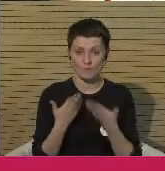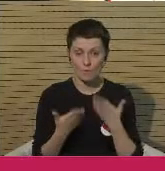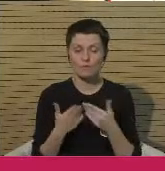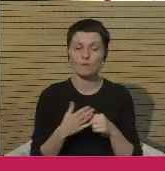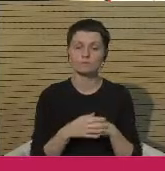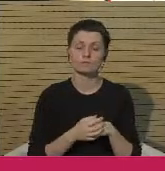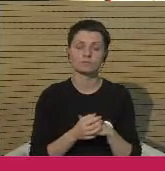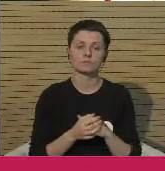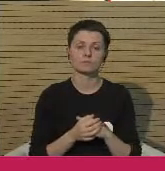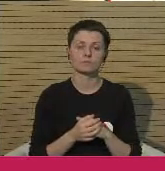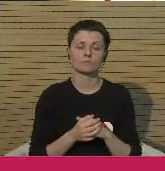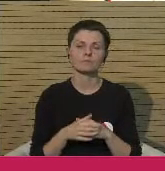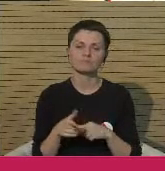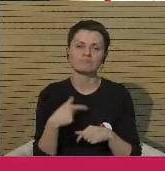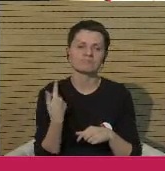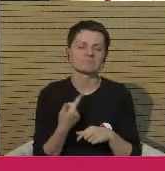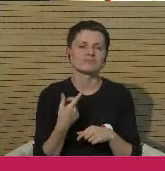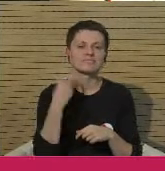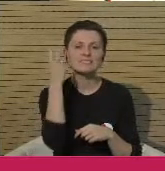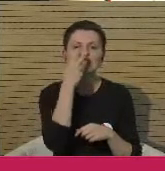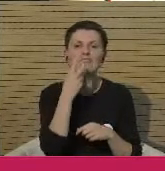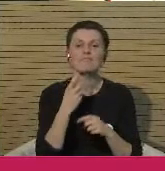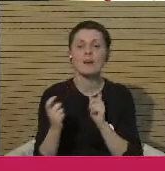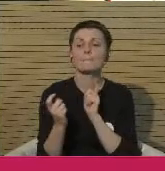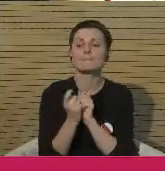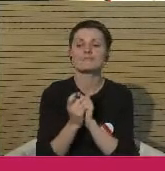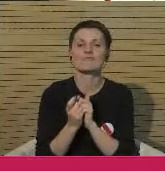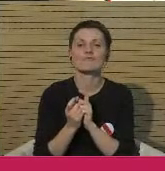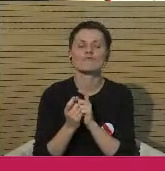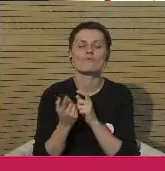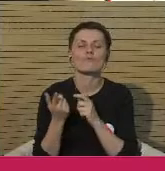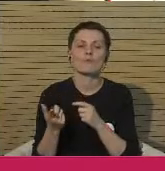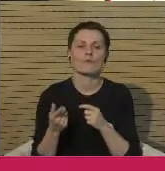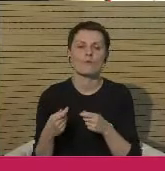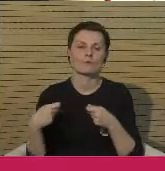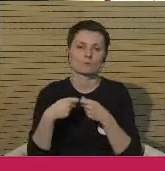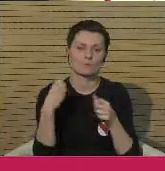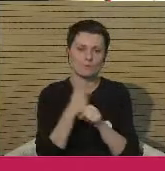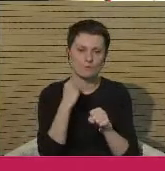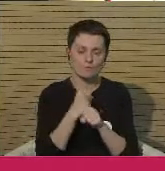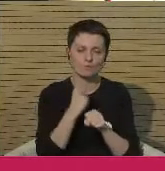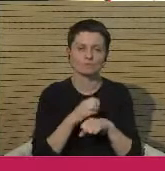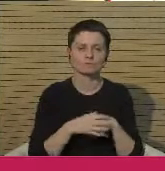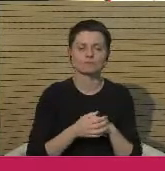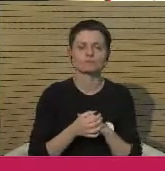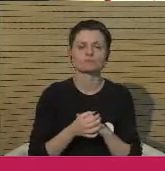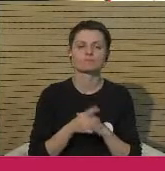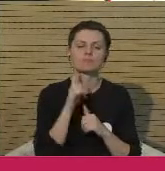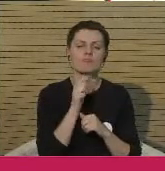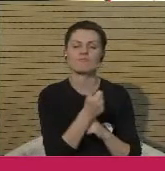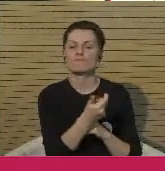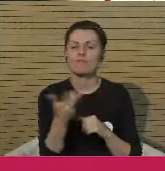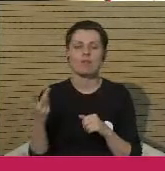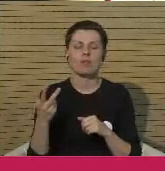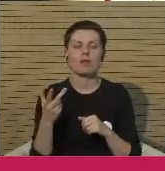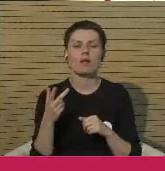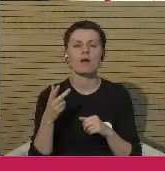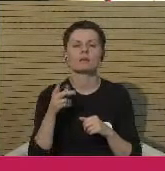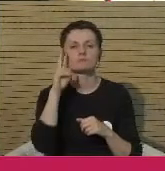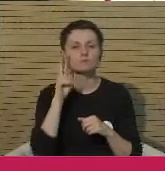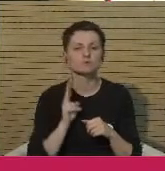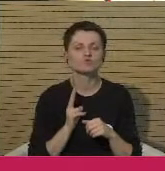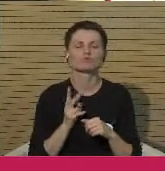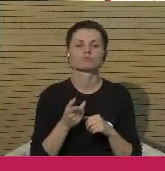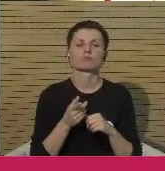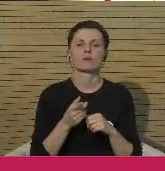located in Lublin, we certainly cannot ignore the need of cooperating with a lot of